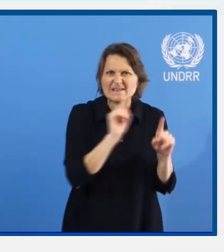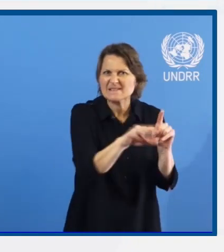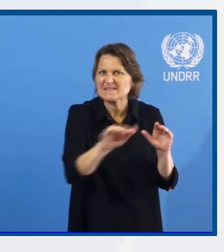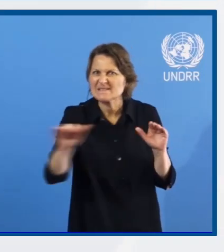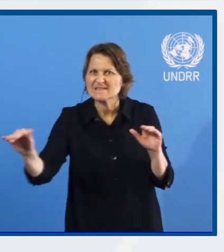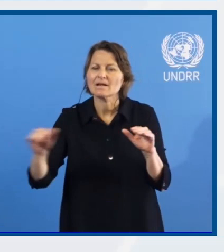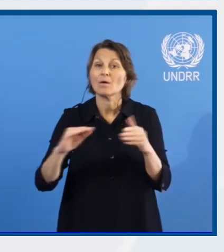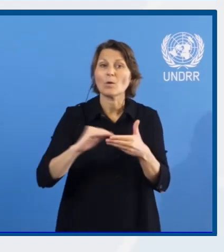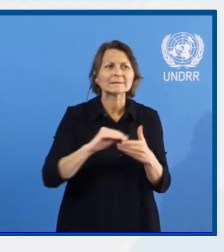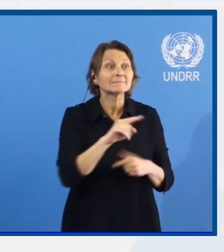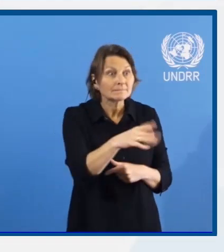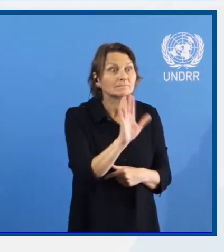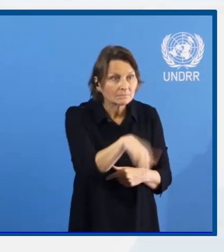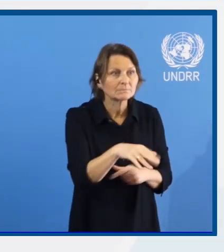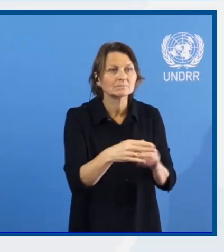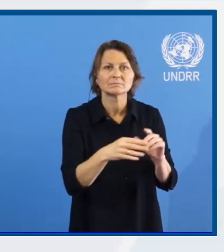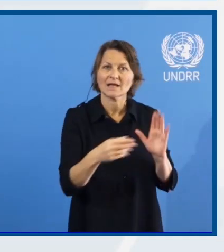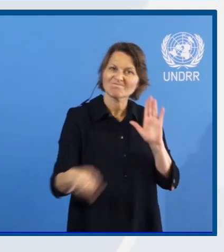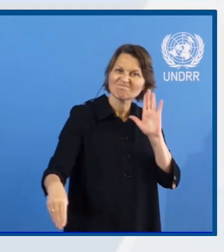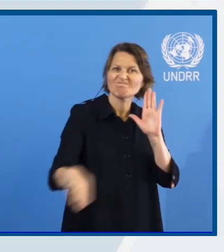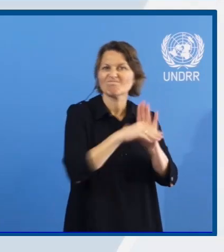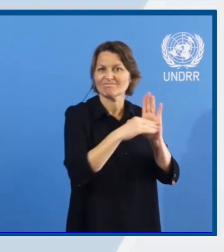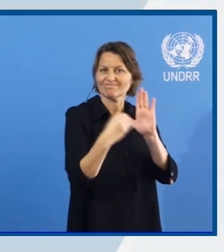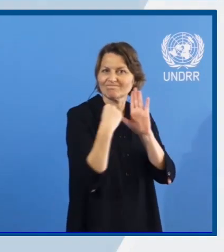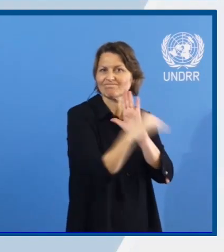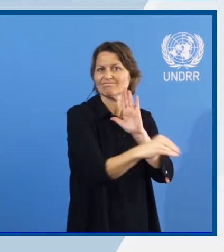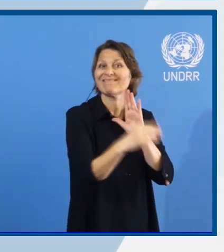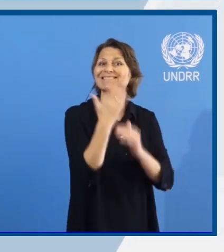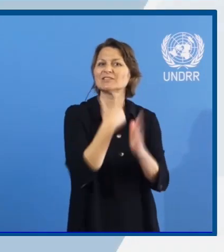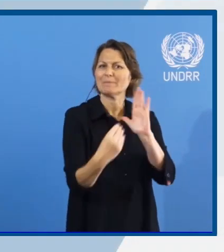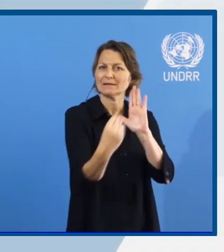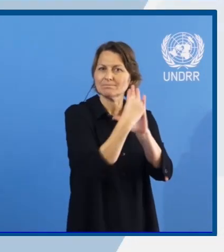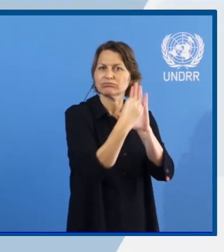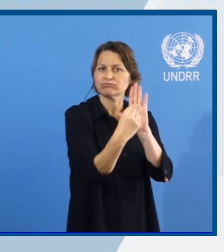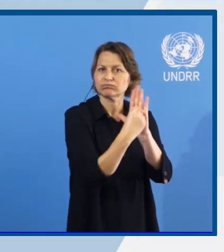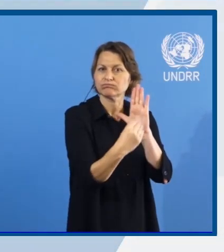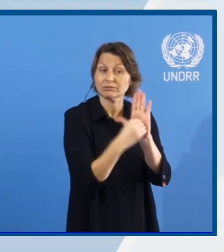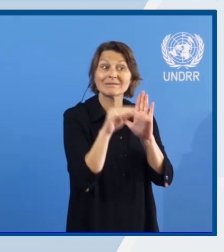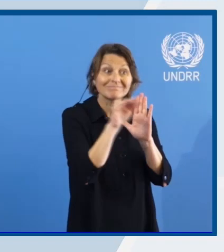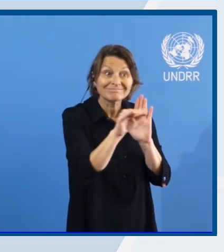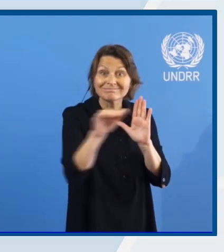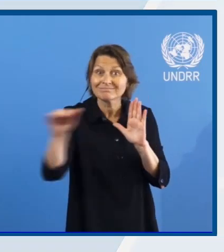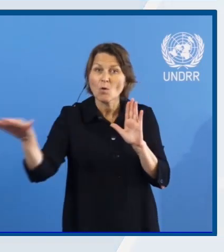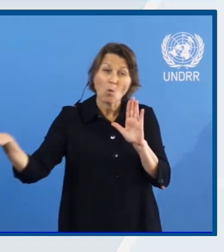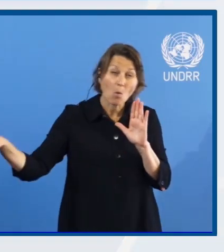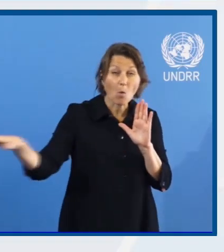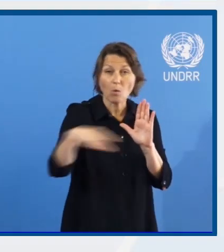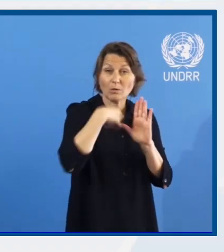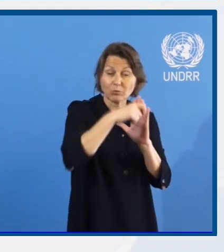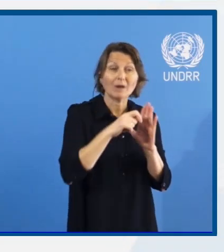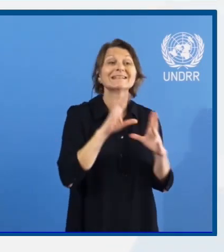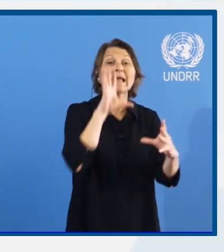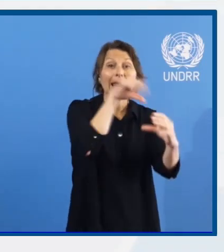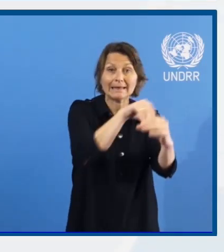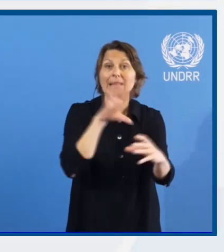and inclusiveness agenda high on top of all the bankable projects as well. Because if we want them to